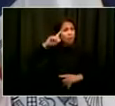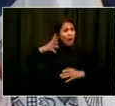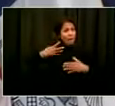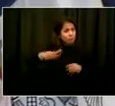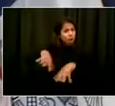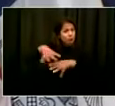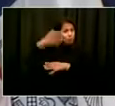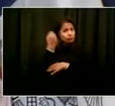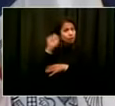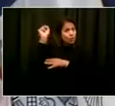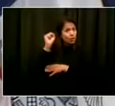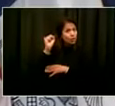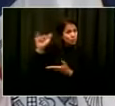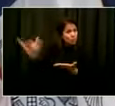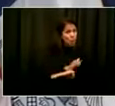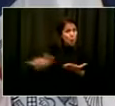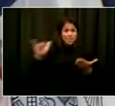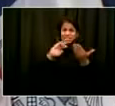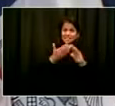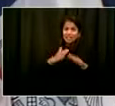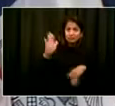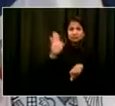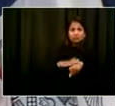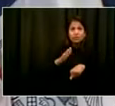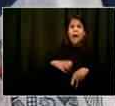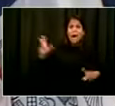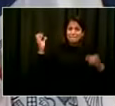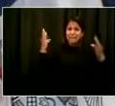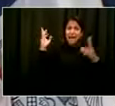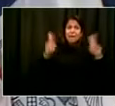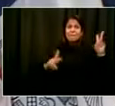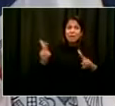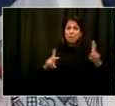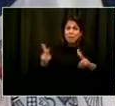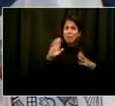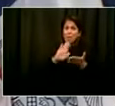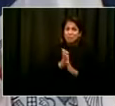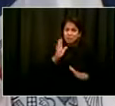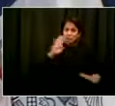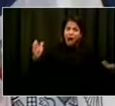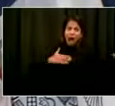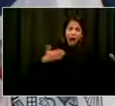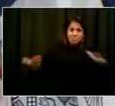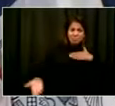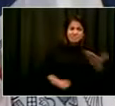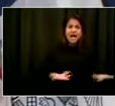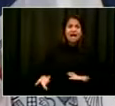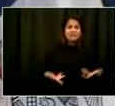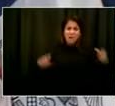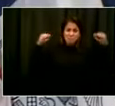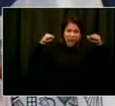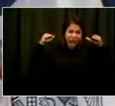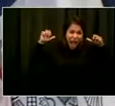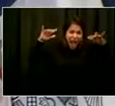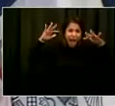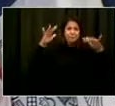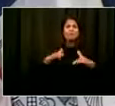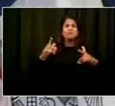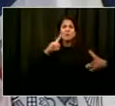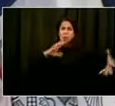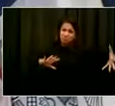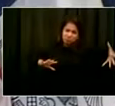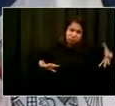widespread unrest and violence, and the possibility that the police force has conflicted members. Now, I know you can easily